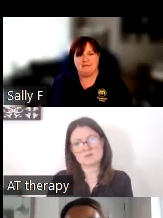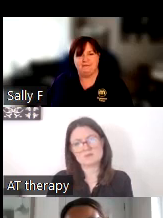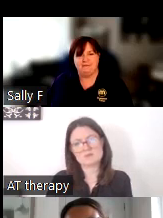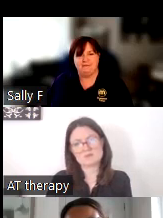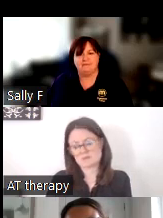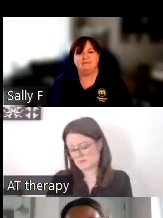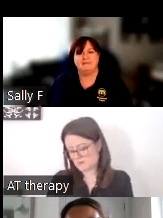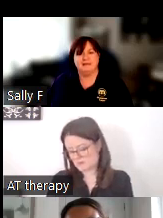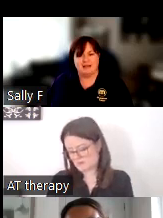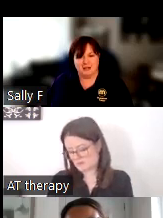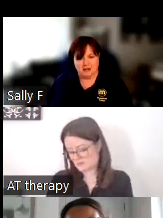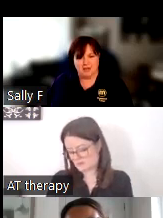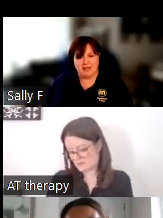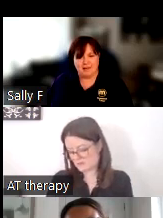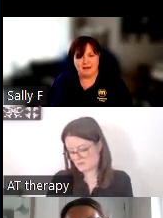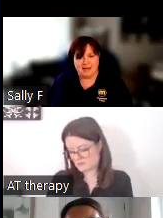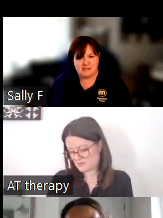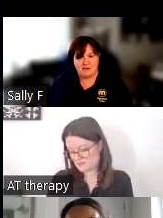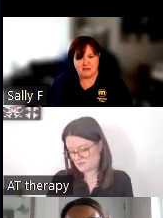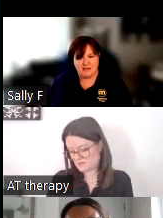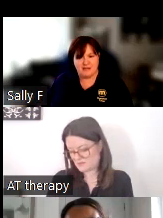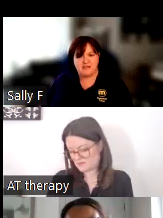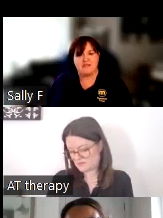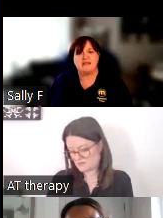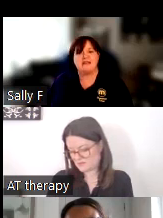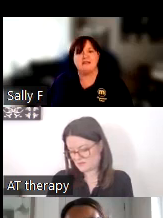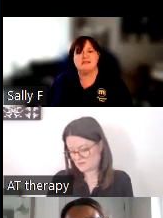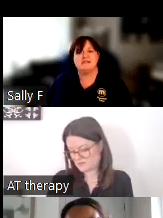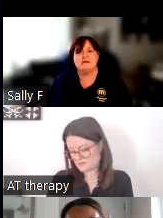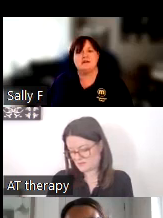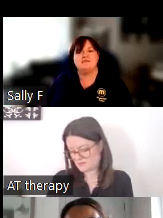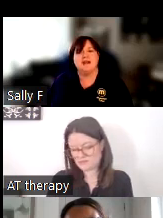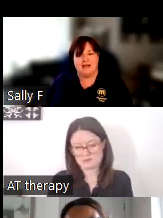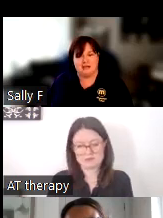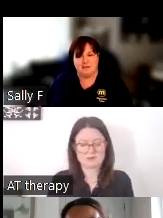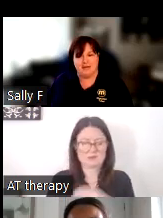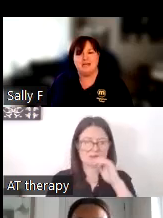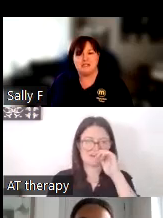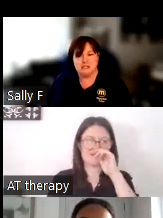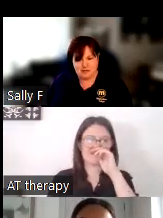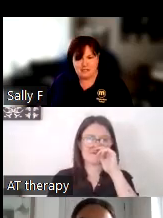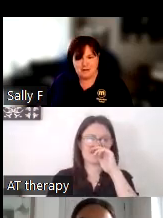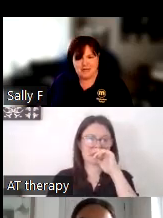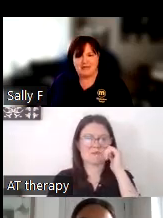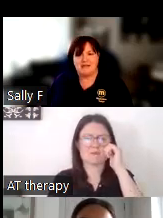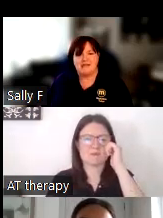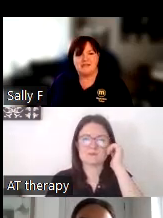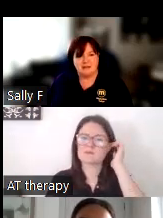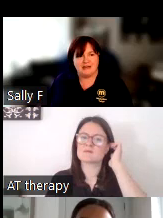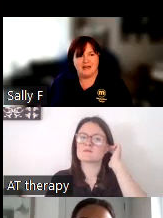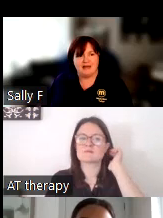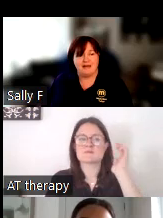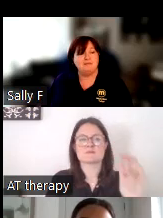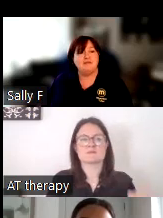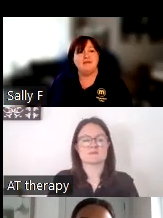me. Now, you're not thinking about counting with your fingers. You're asking someone to rely on me, to trust me,